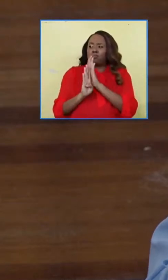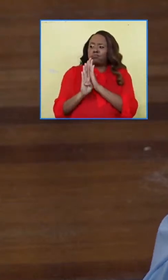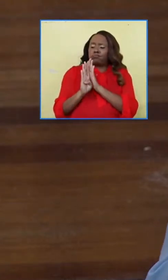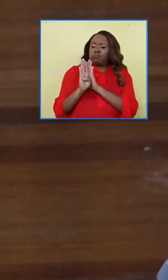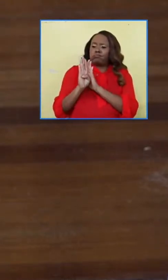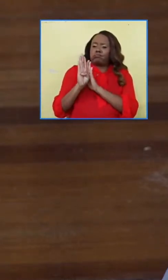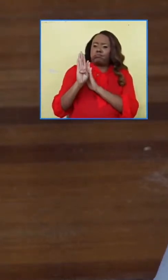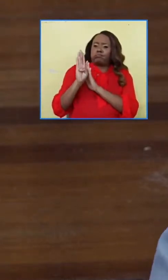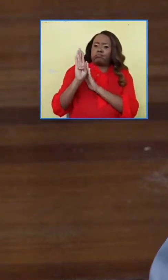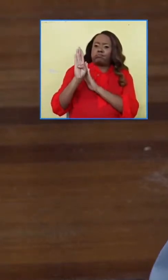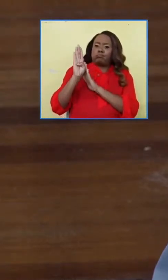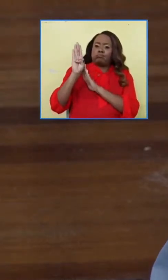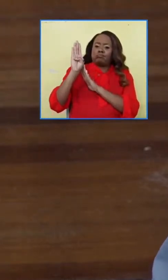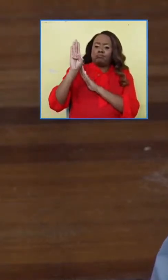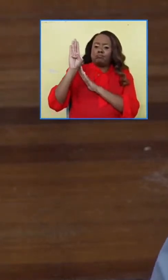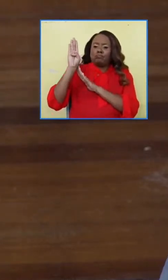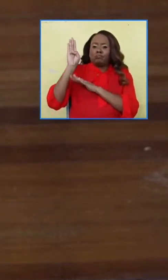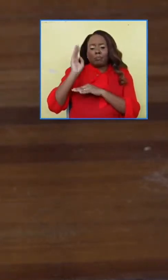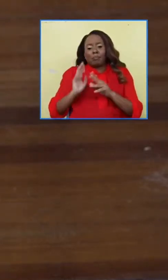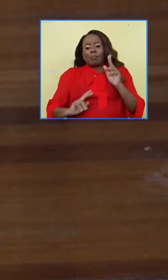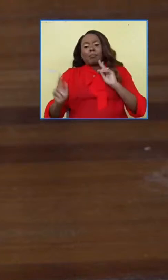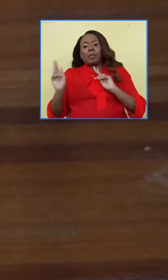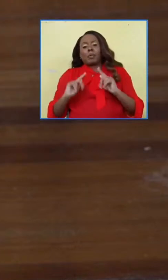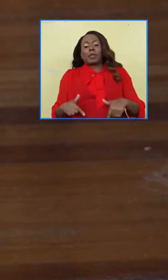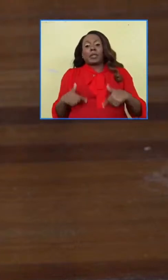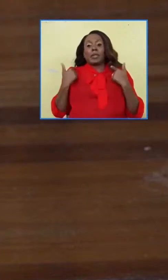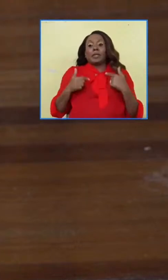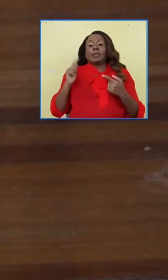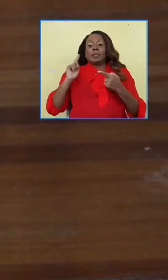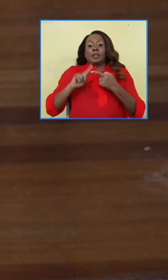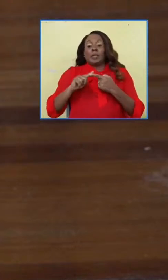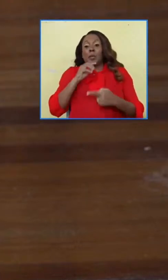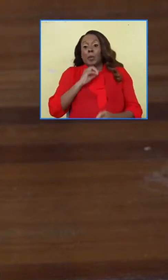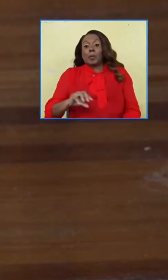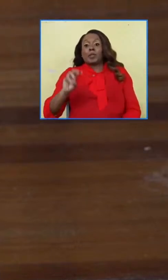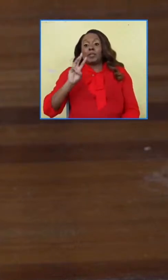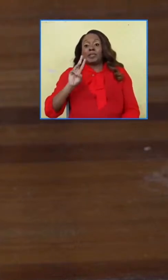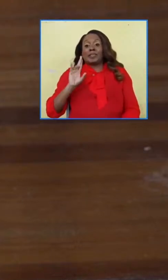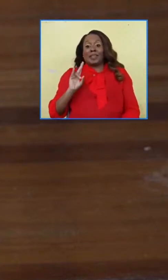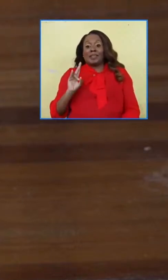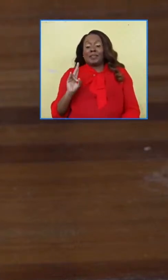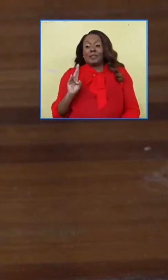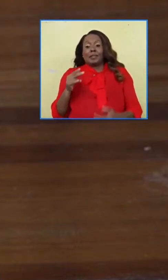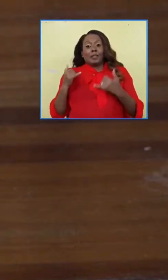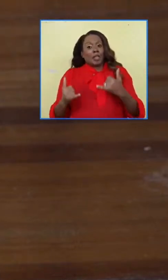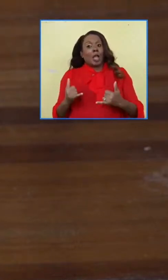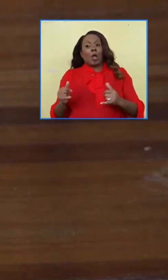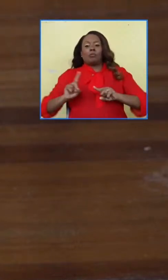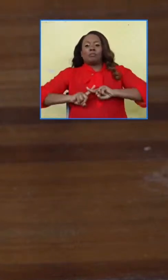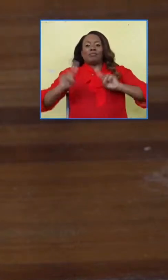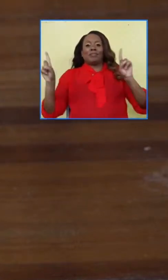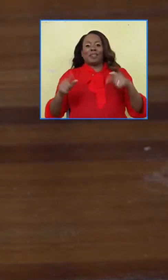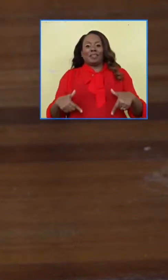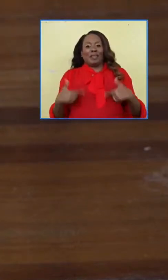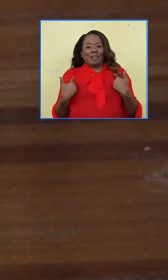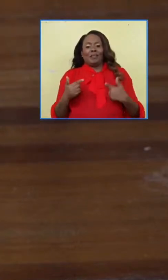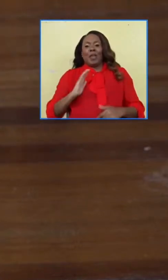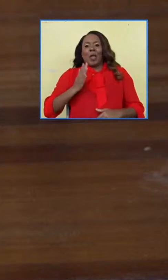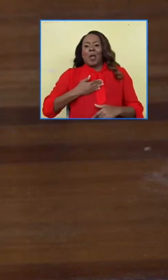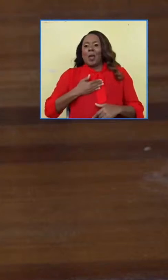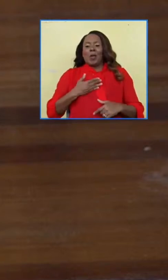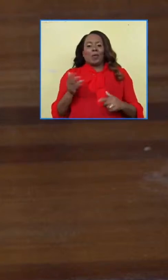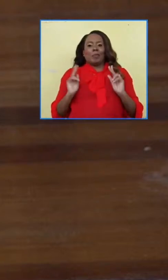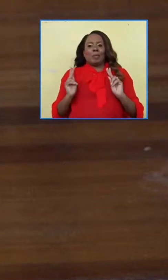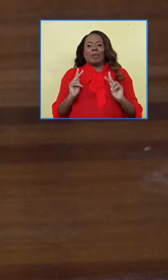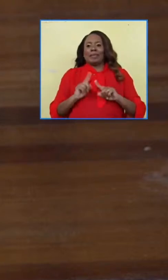people who were not expected to survive much beyond 67. We don't have any of those things today. Our system